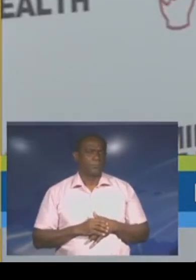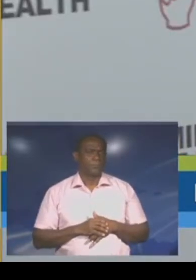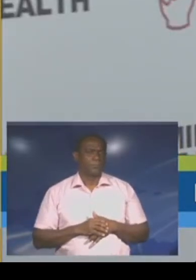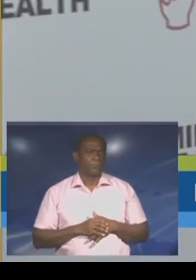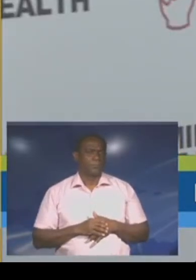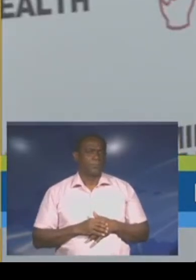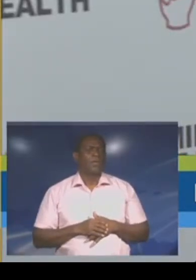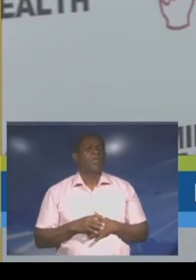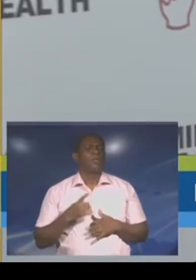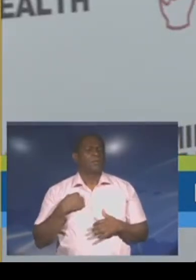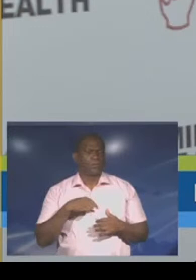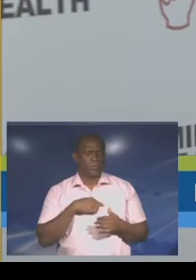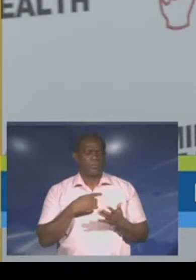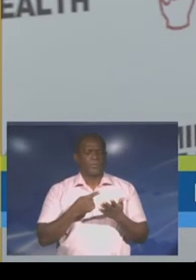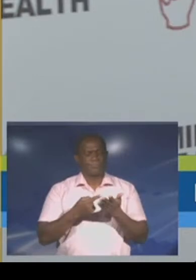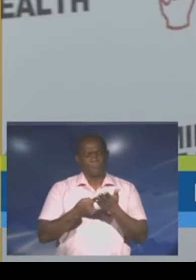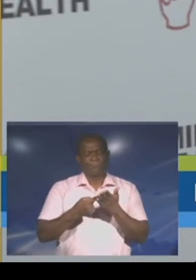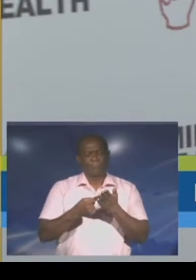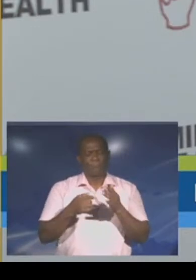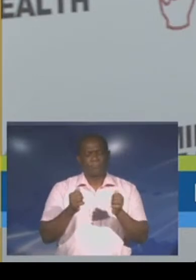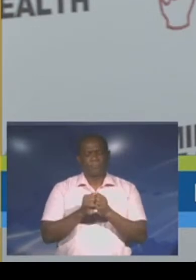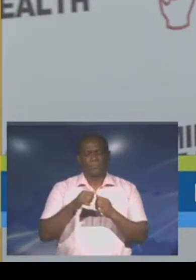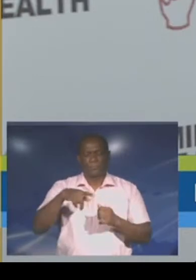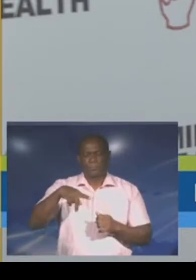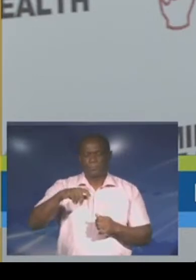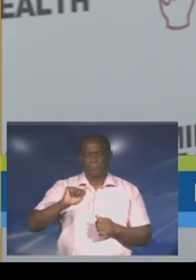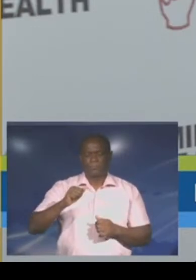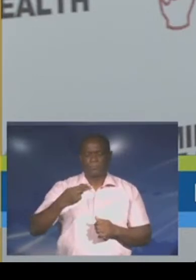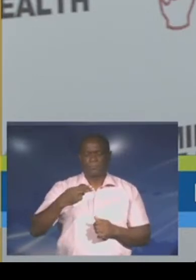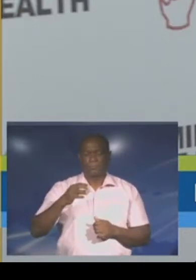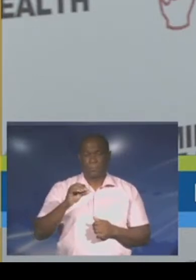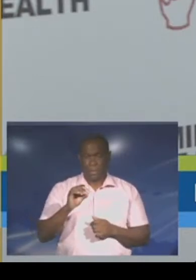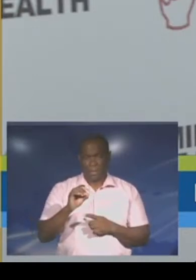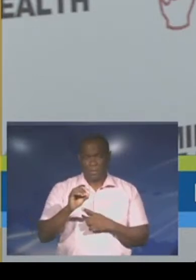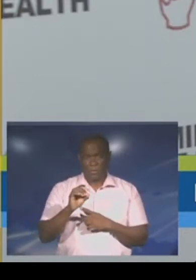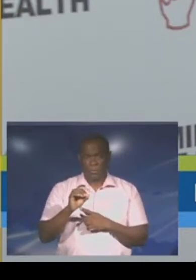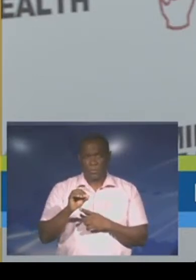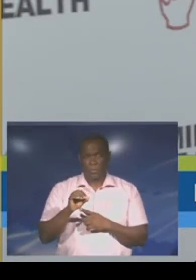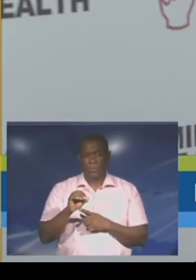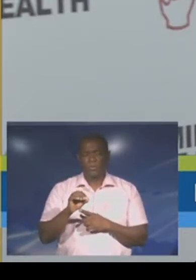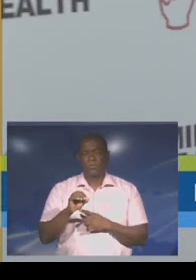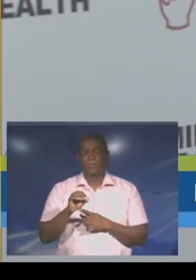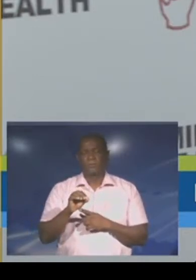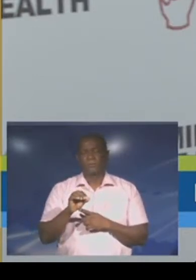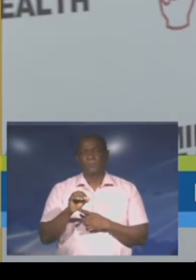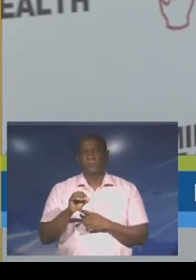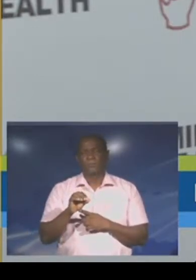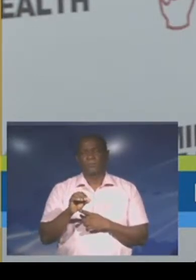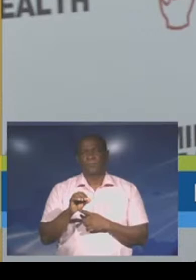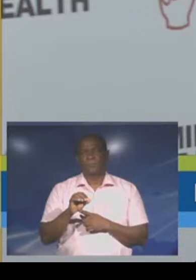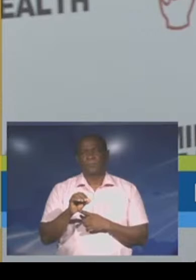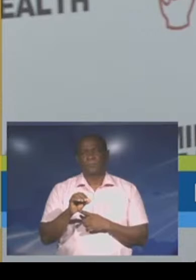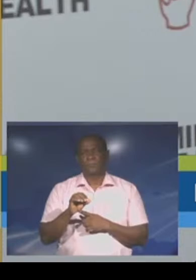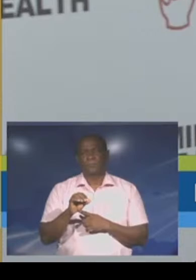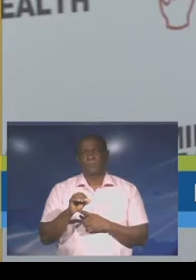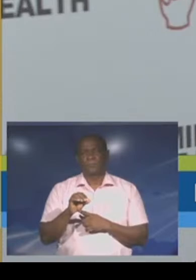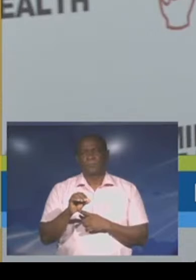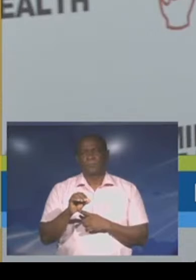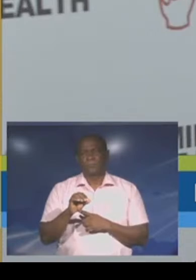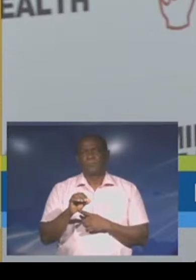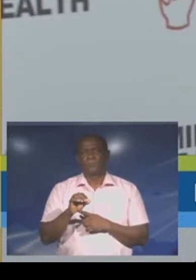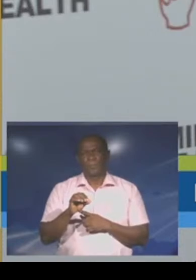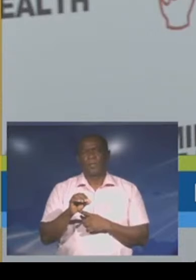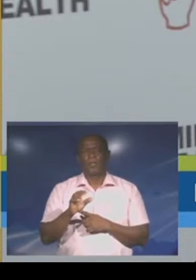through CDC in the first instance. So those talks continue in terms of acquisition, and of course, if as we proceed, we will alert the